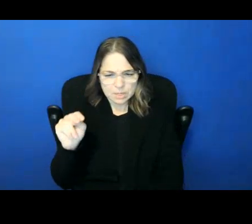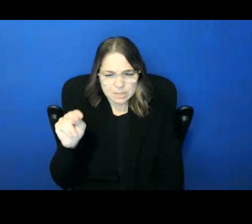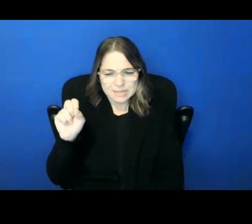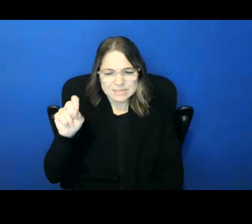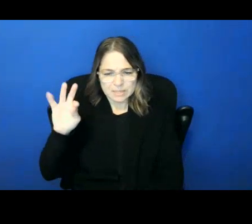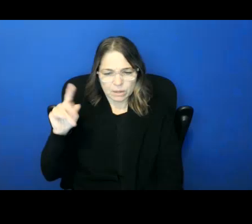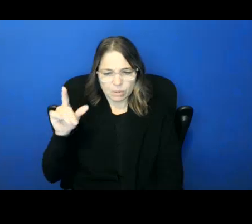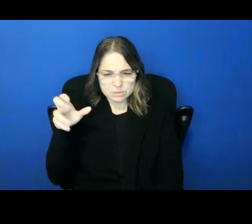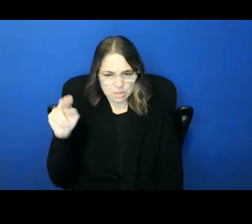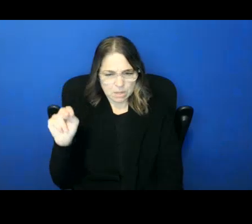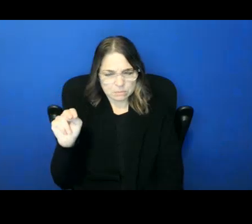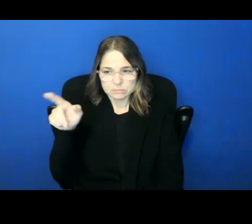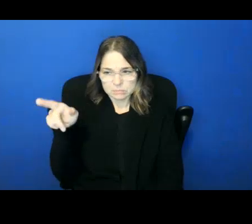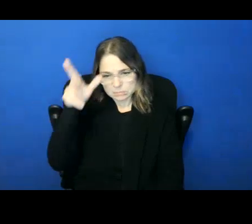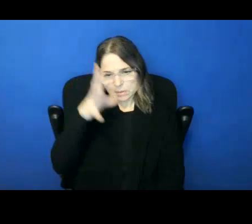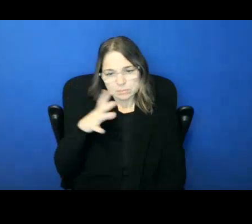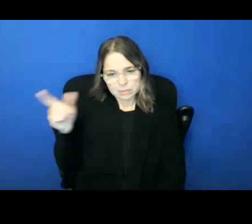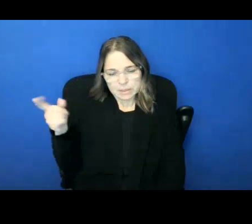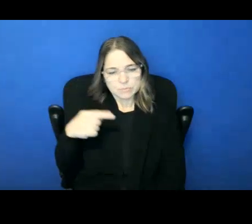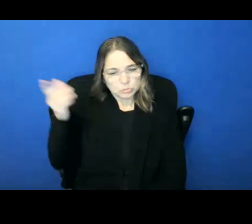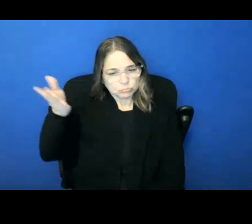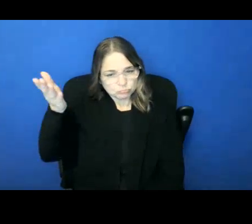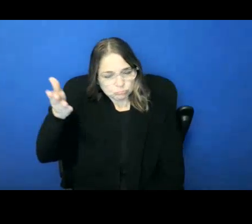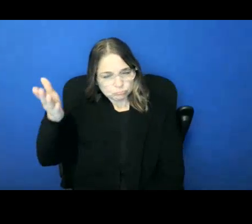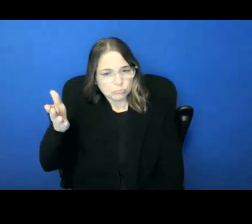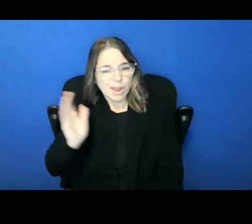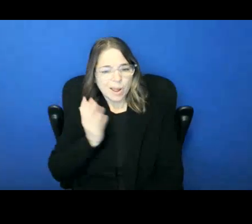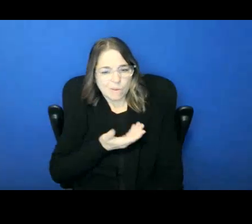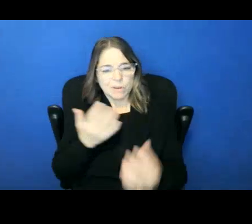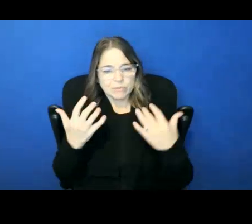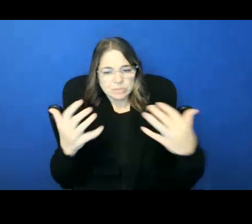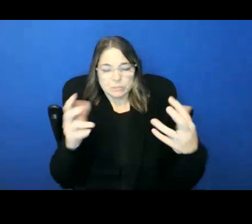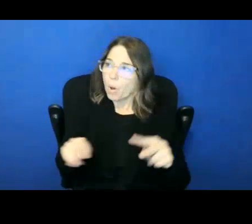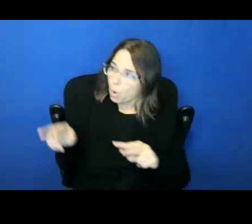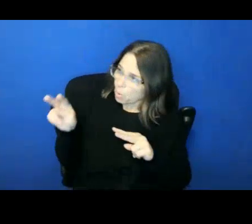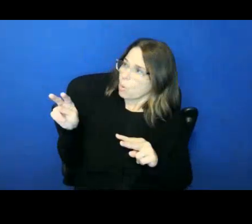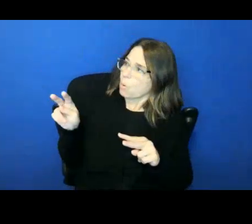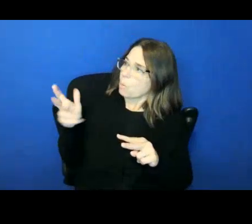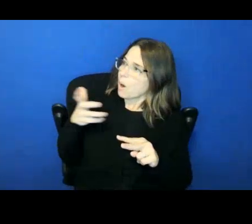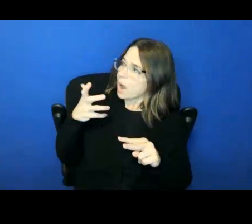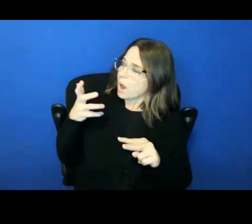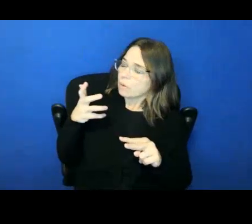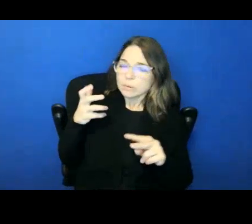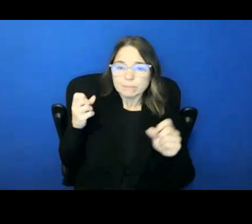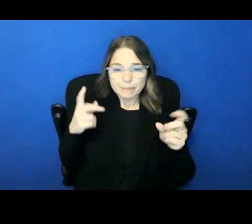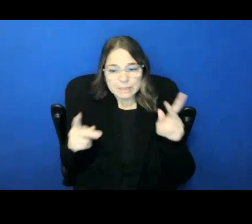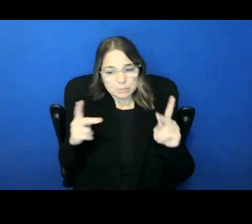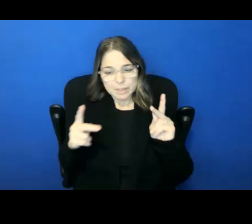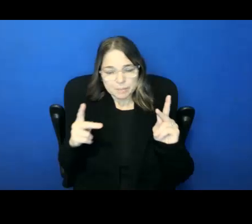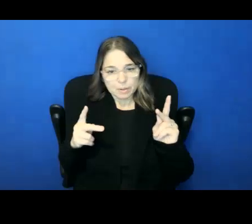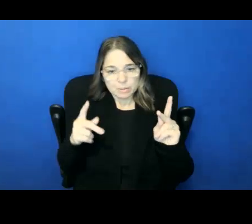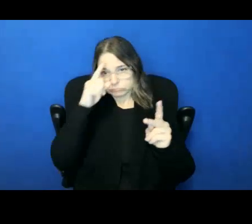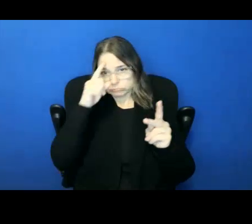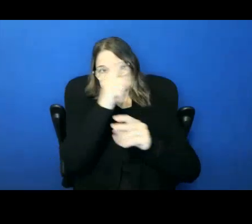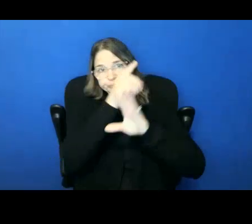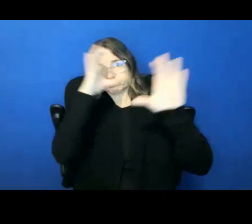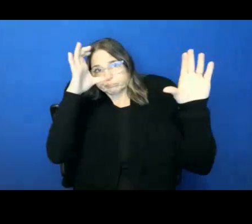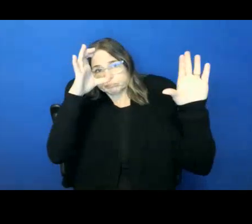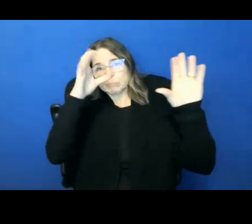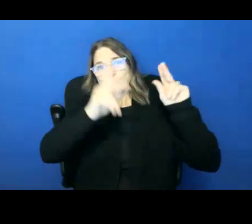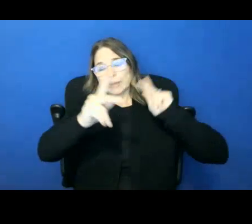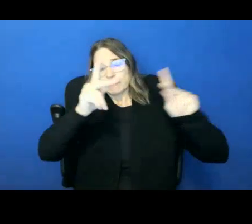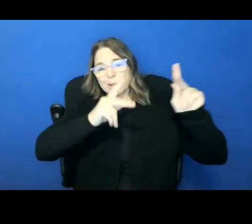to our congregation, and to see people's eyes look at him like, oh, wow, because a lot of people have a perception of people who